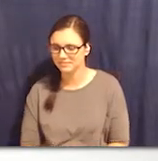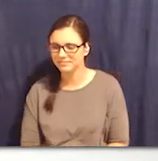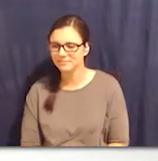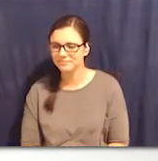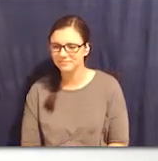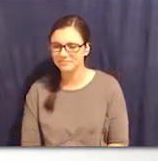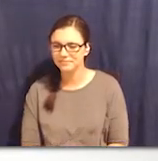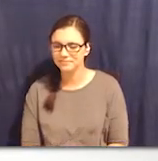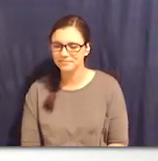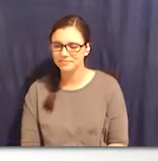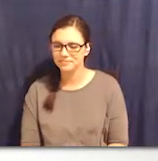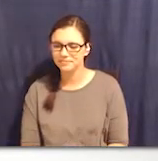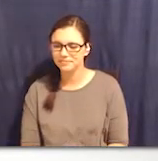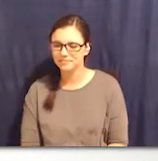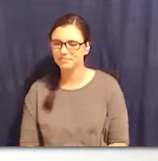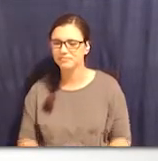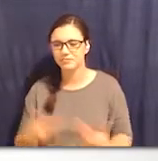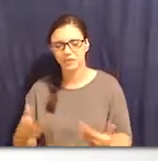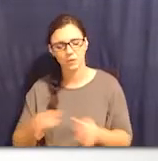trace.